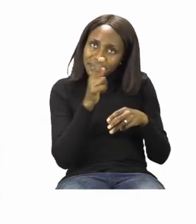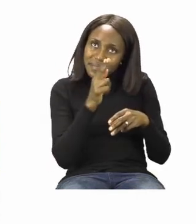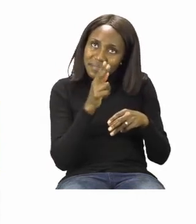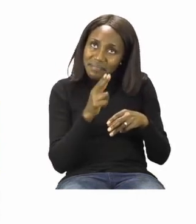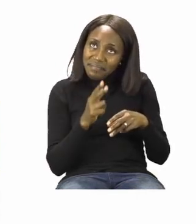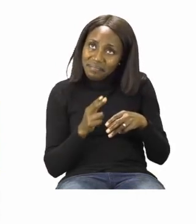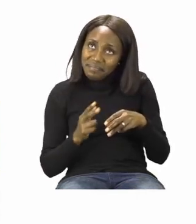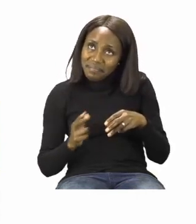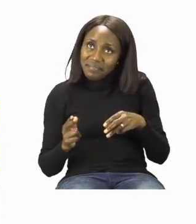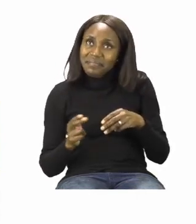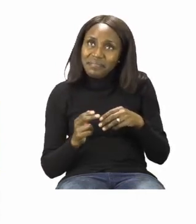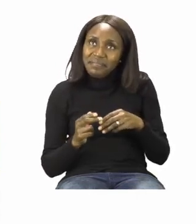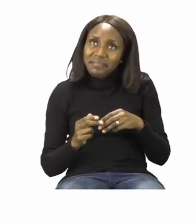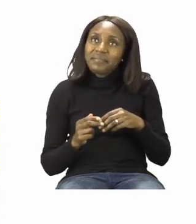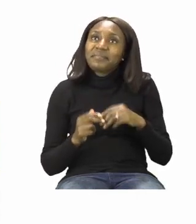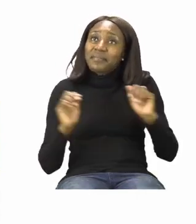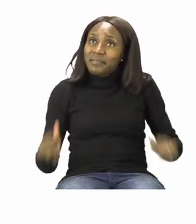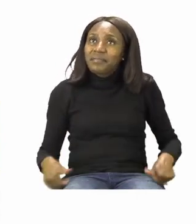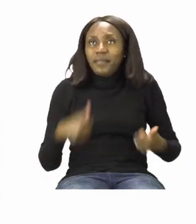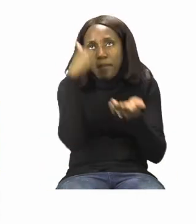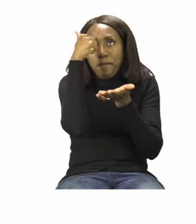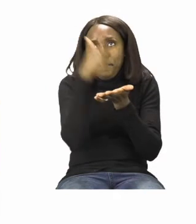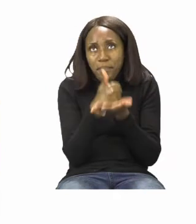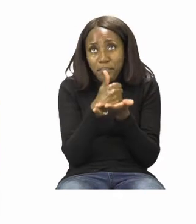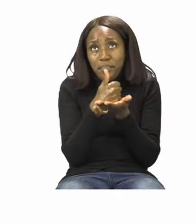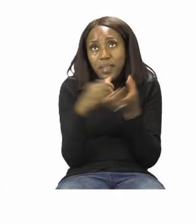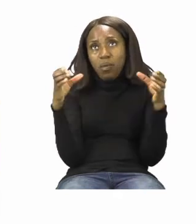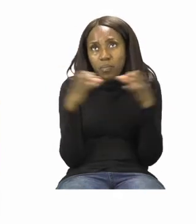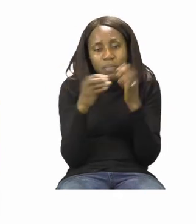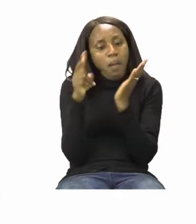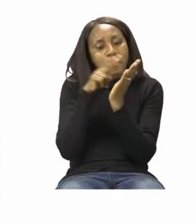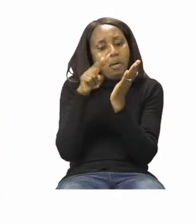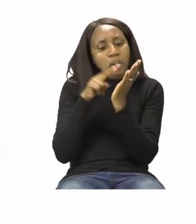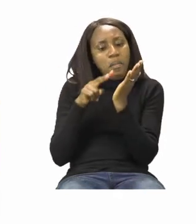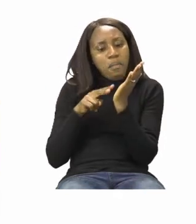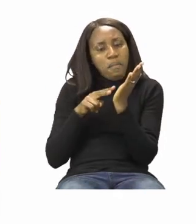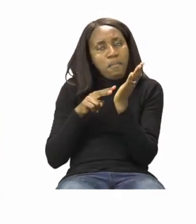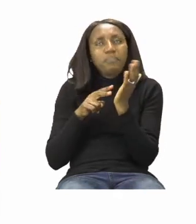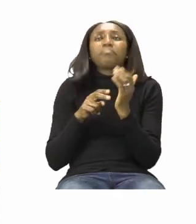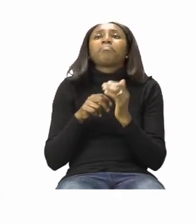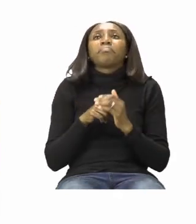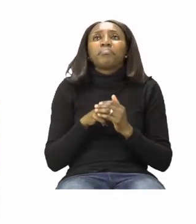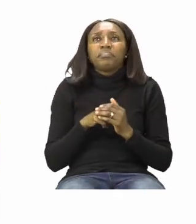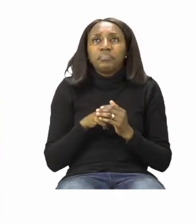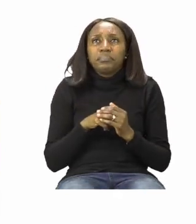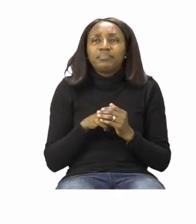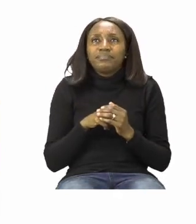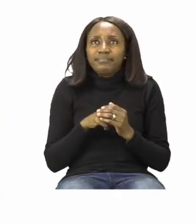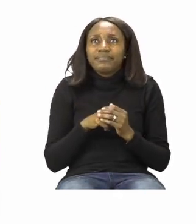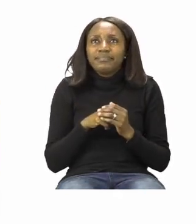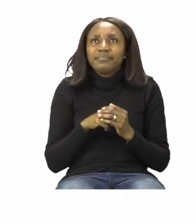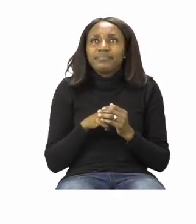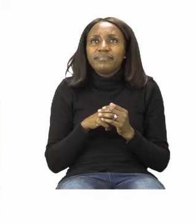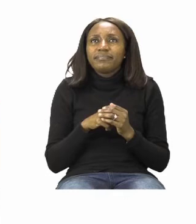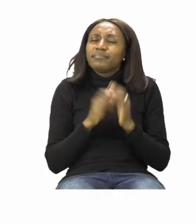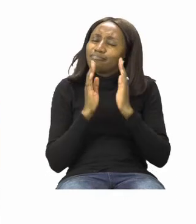him sitting in class and reading his book. Now remember, boys and girls, a pair